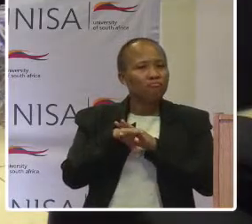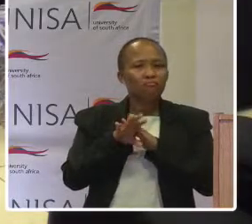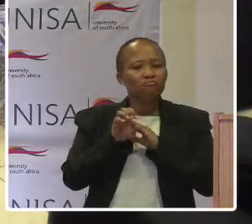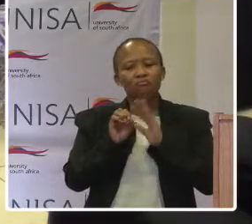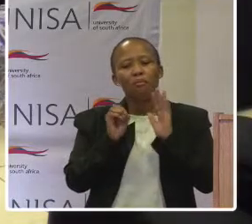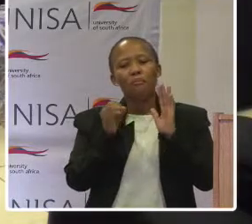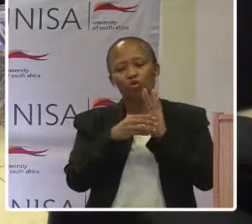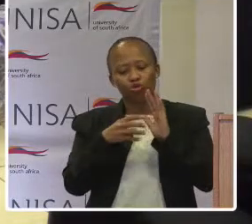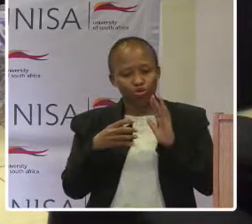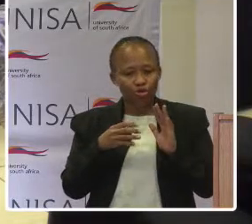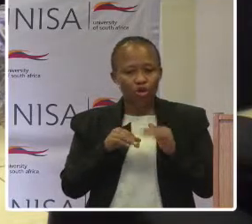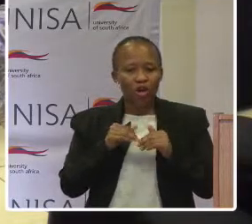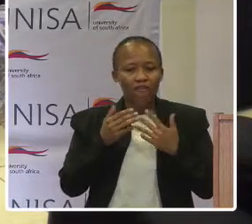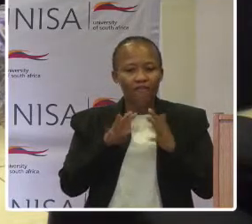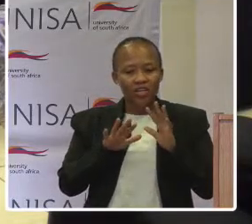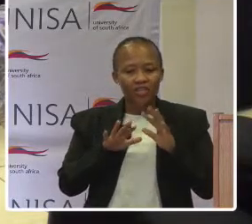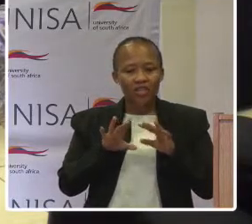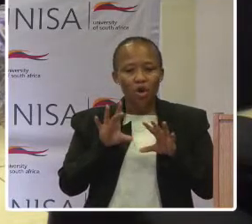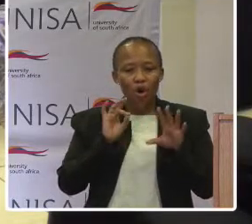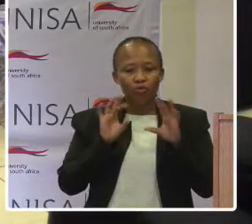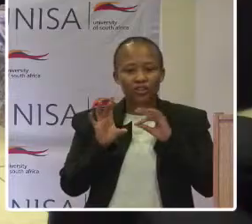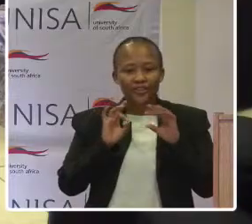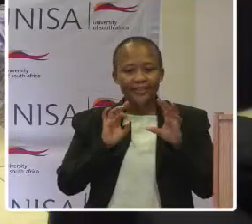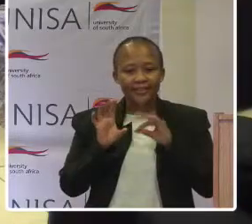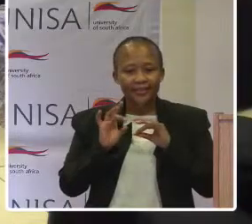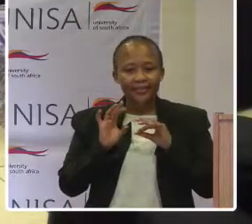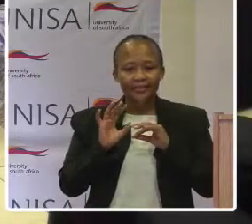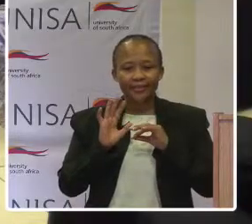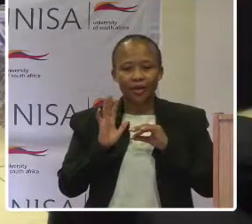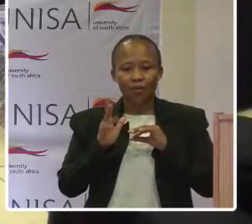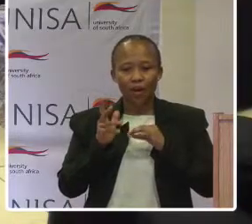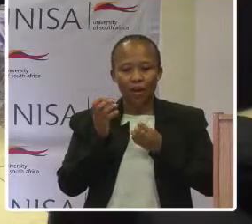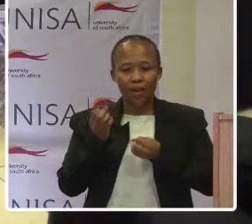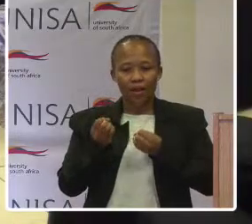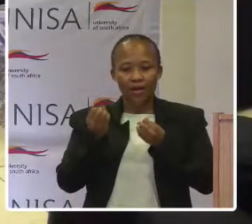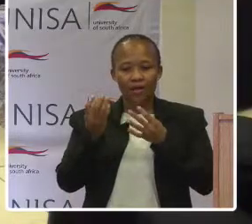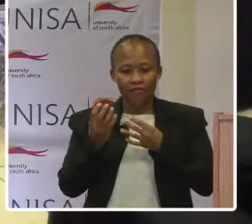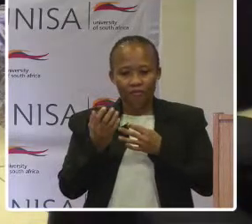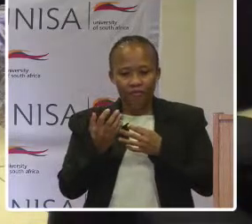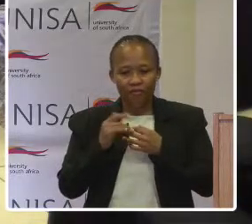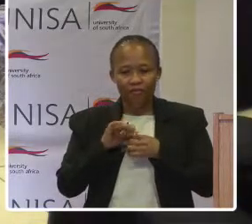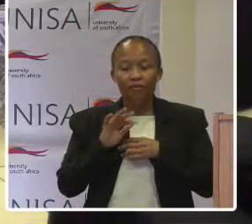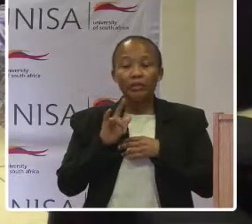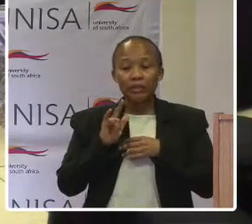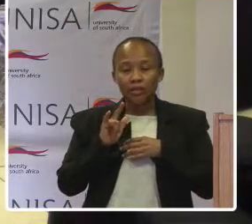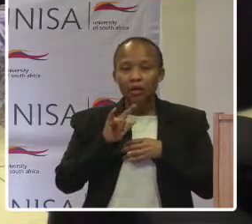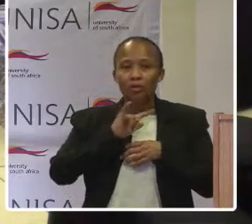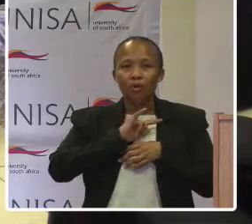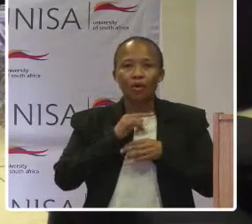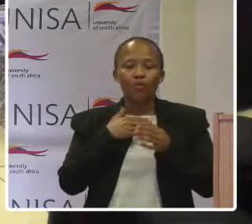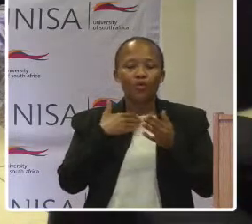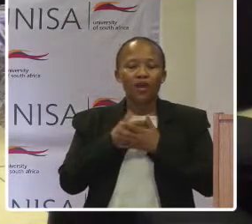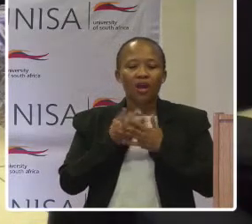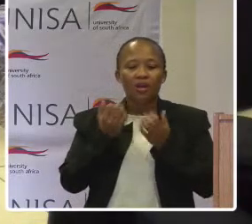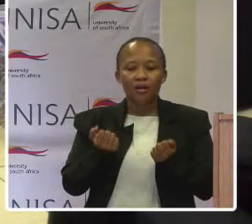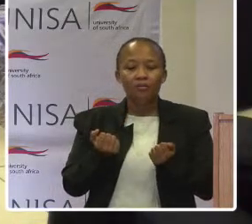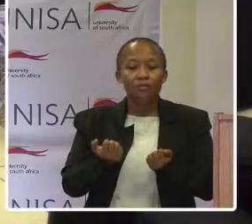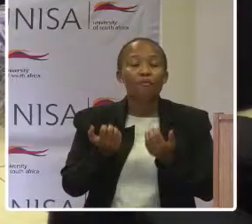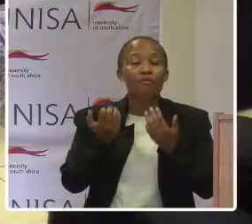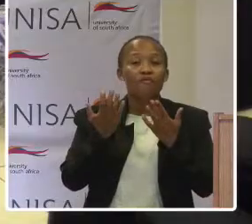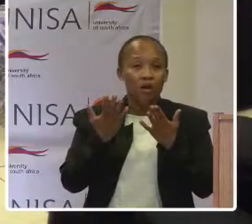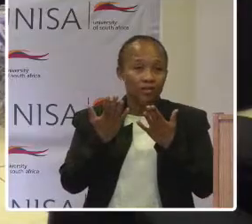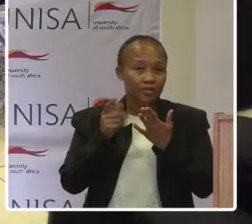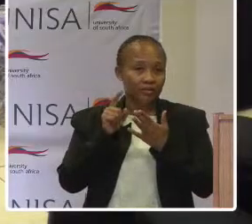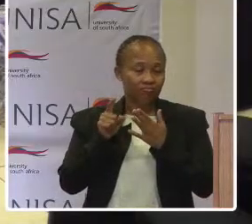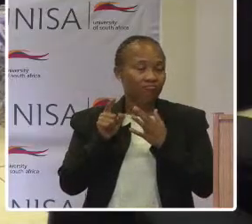Then it gives you options to try and answer that prompt, provides probably sources as